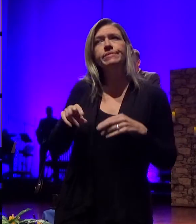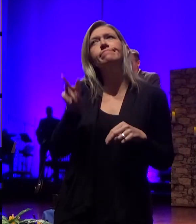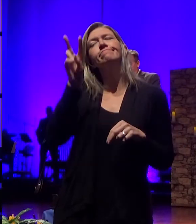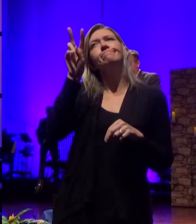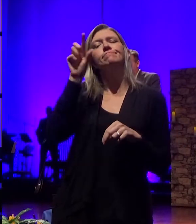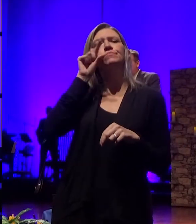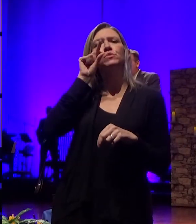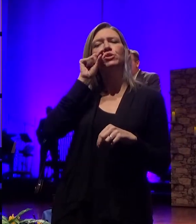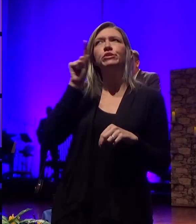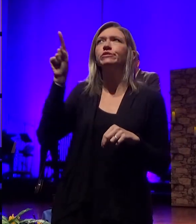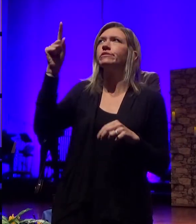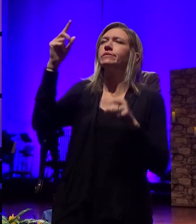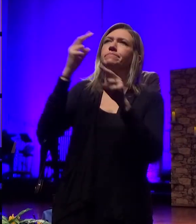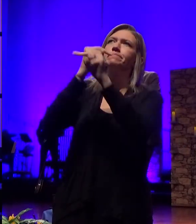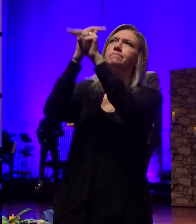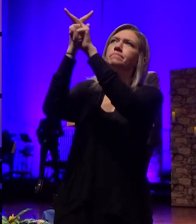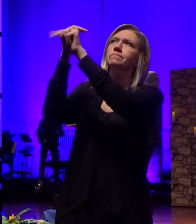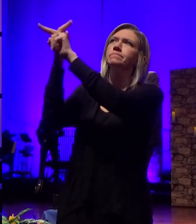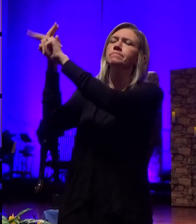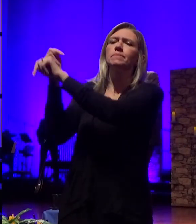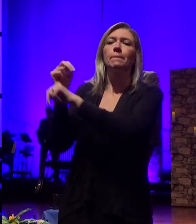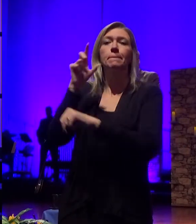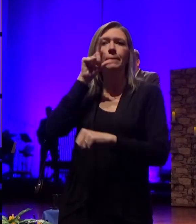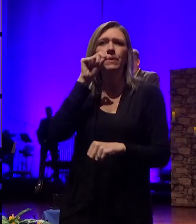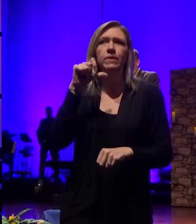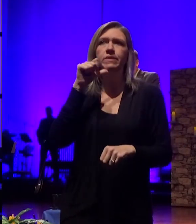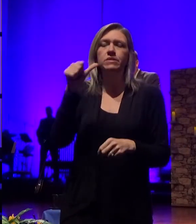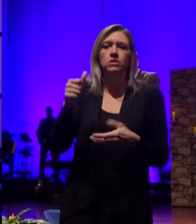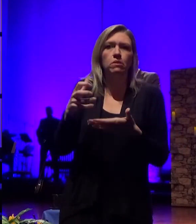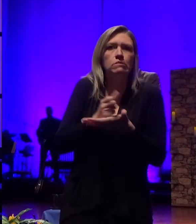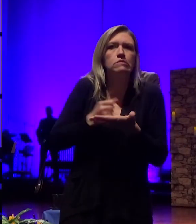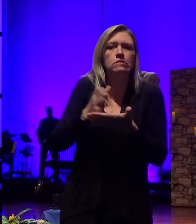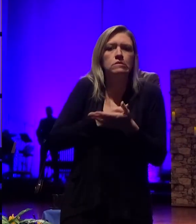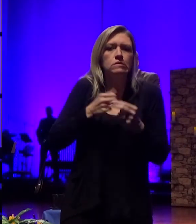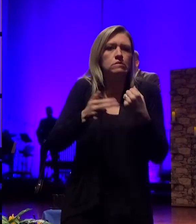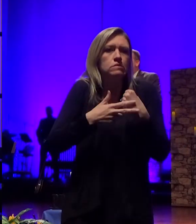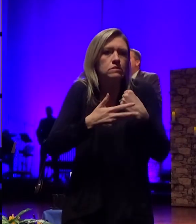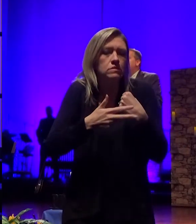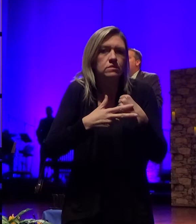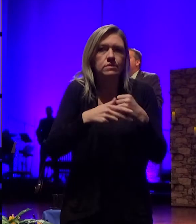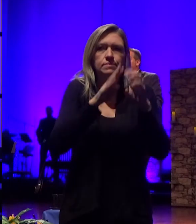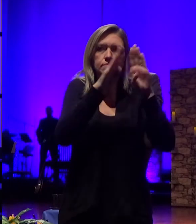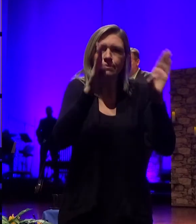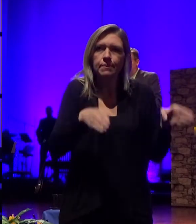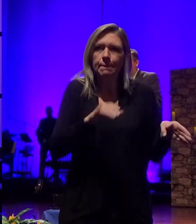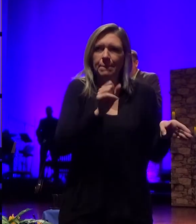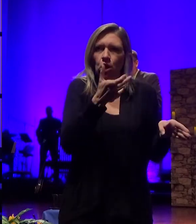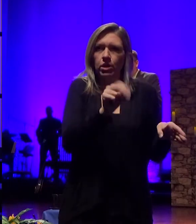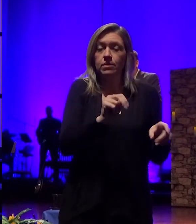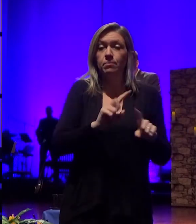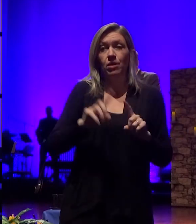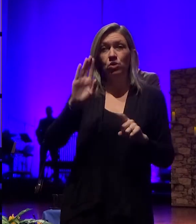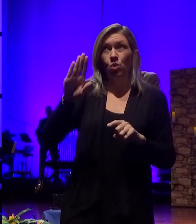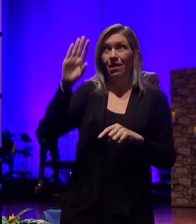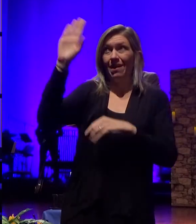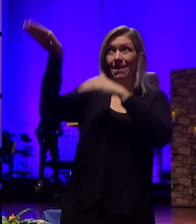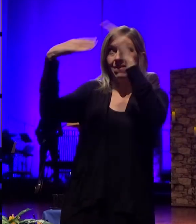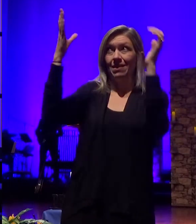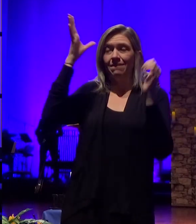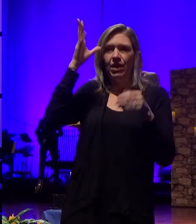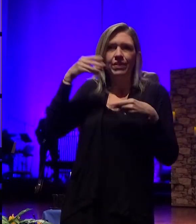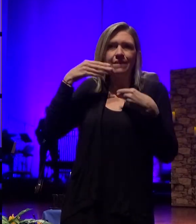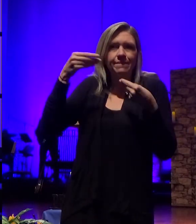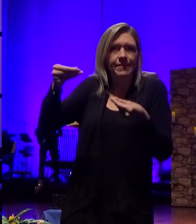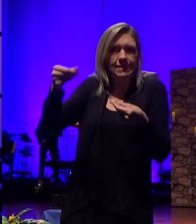the air. They do not sow or reap or gather into barns, and yet your heavenly Father feeds them. Are you not much